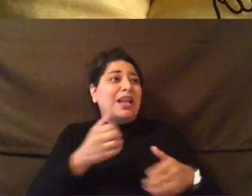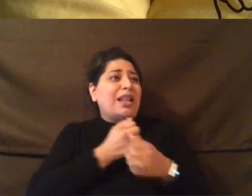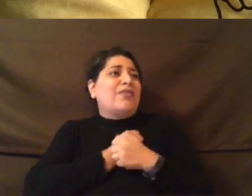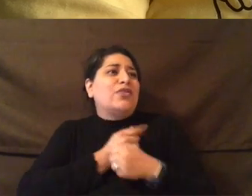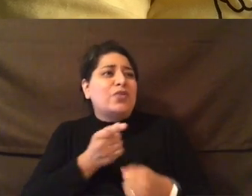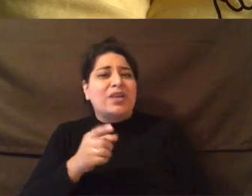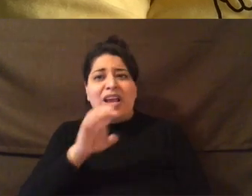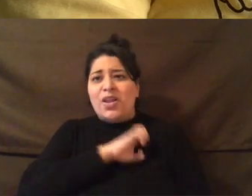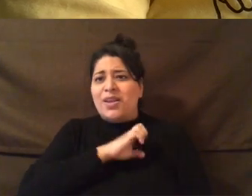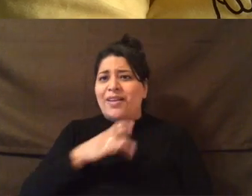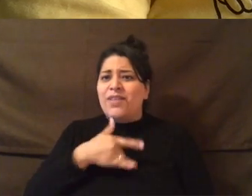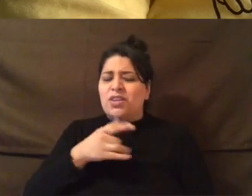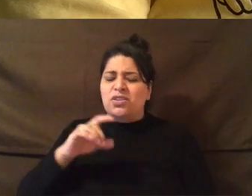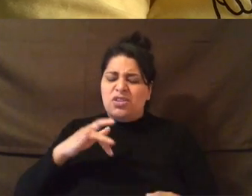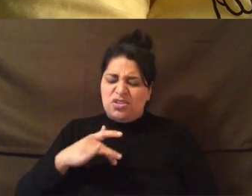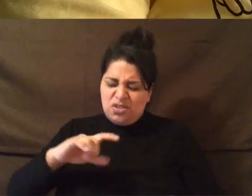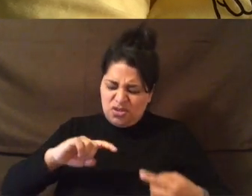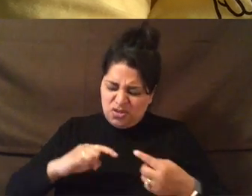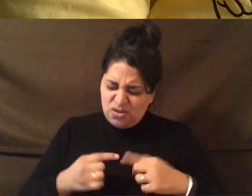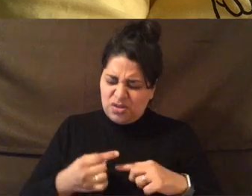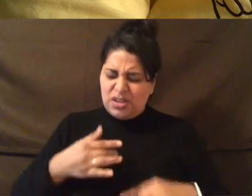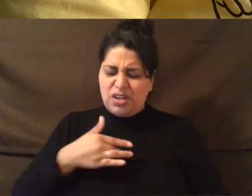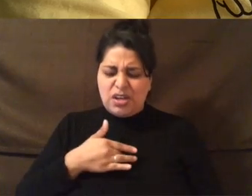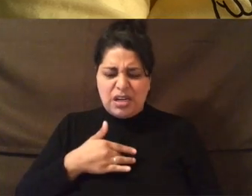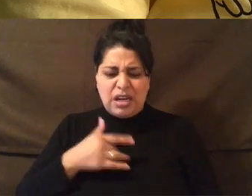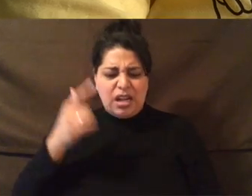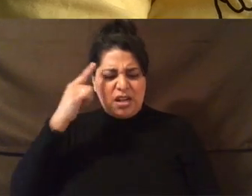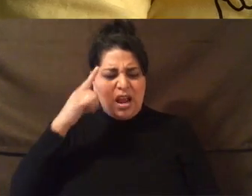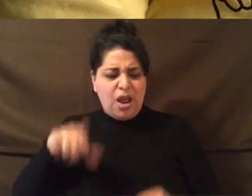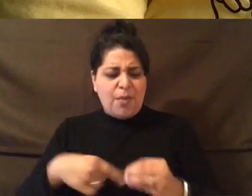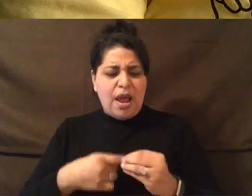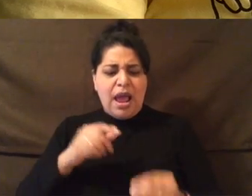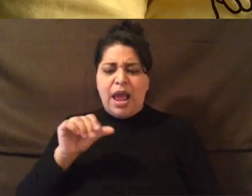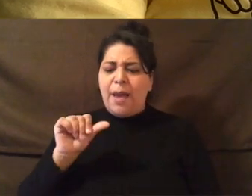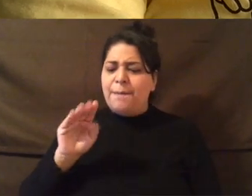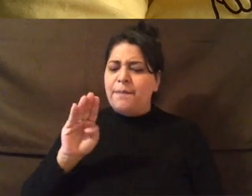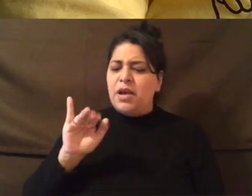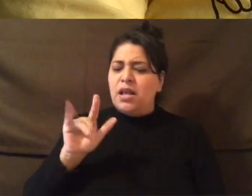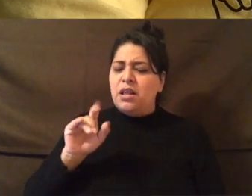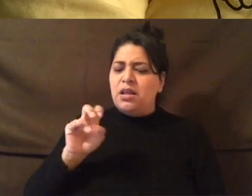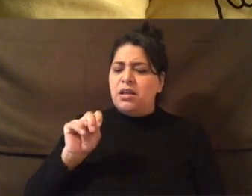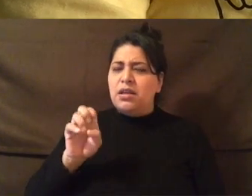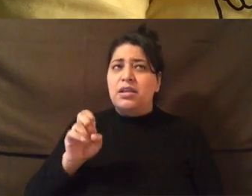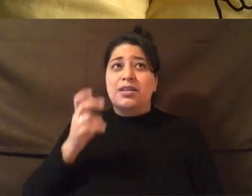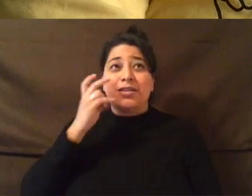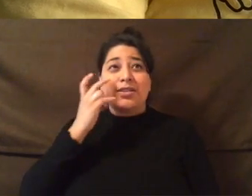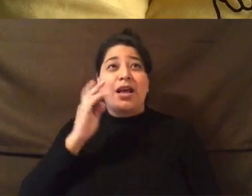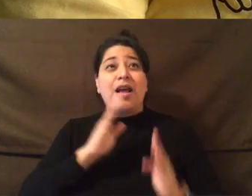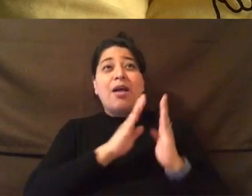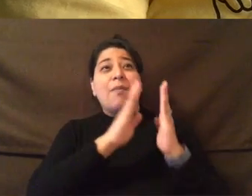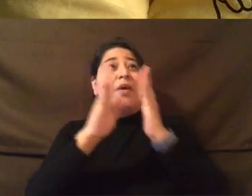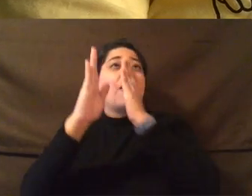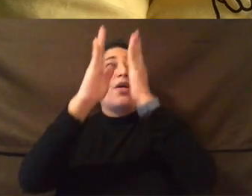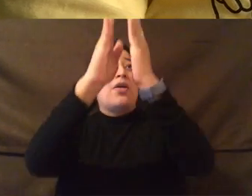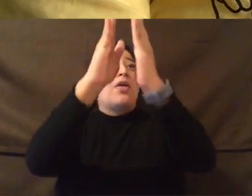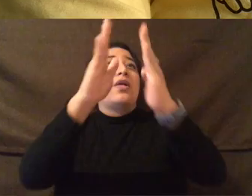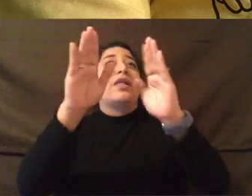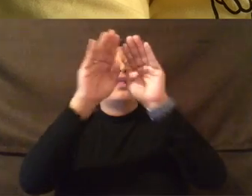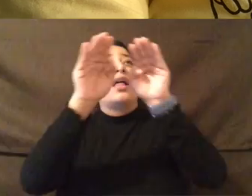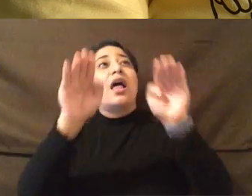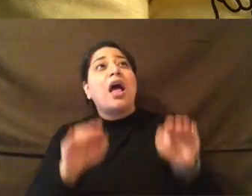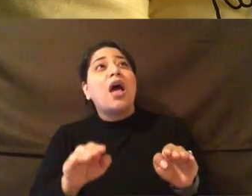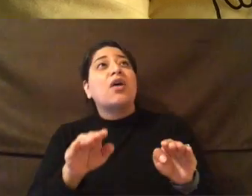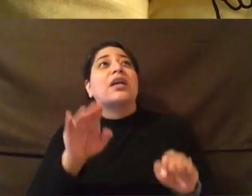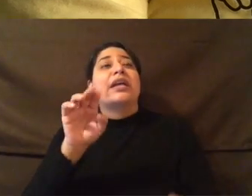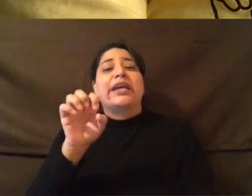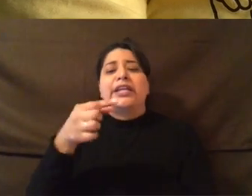you." Edward felt, again, a sharp pain in his chest. He thought of Abilene. He saw the path leading up to the house on Egypt